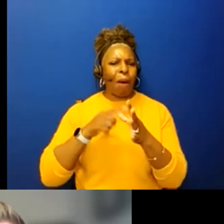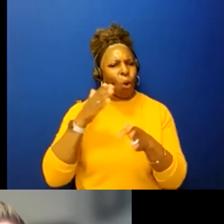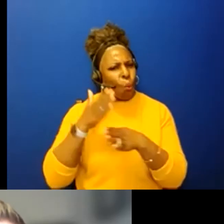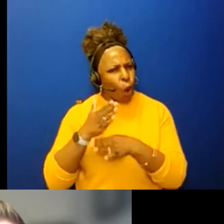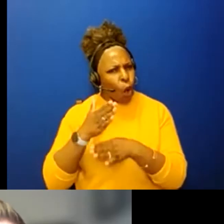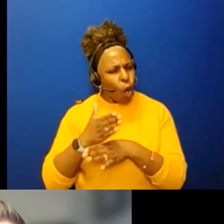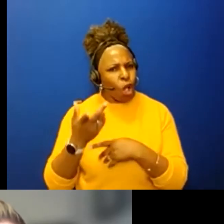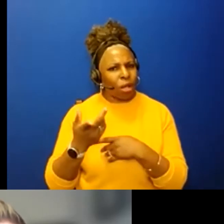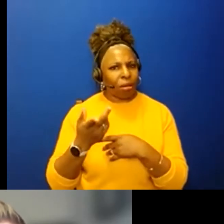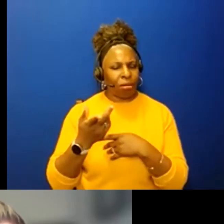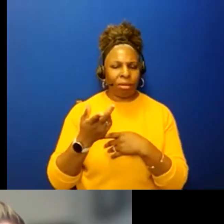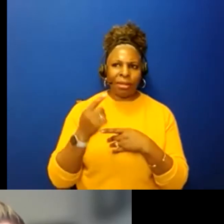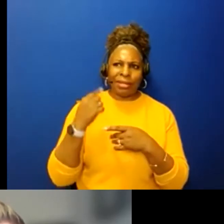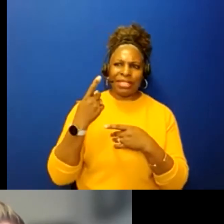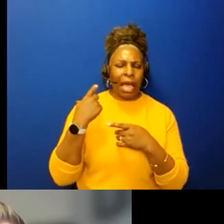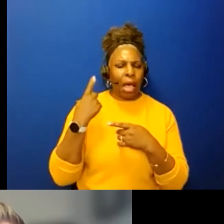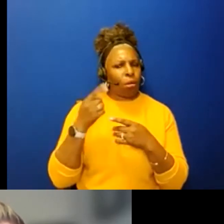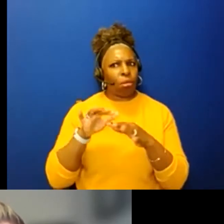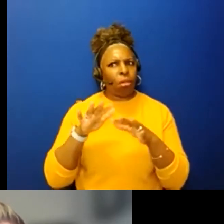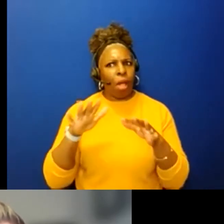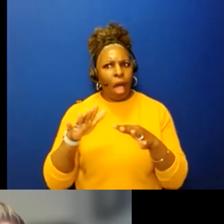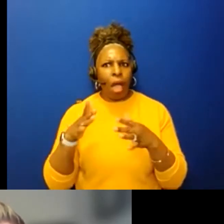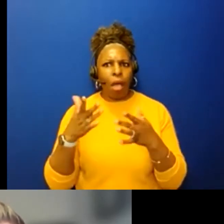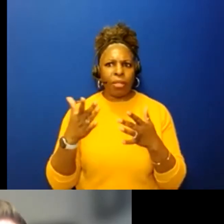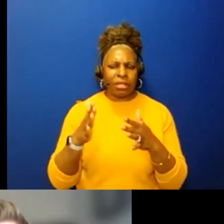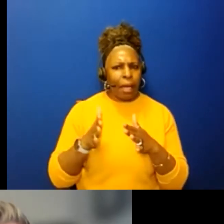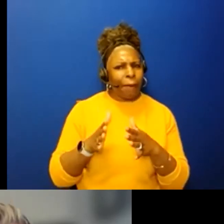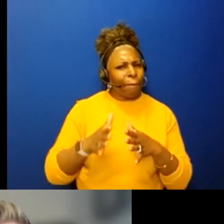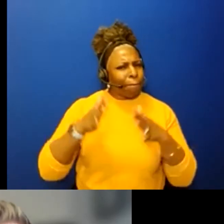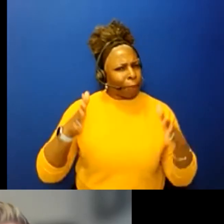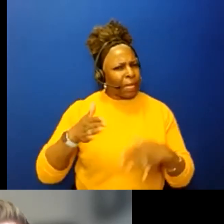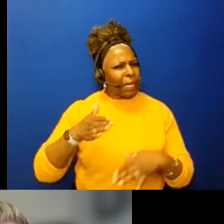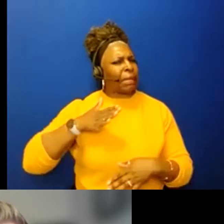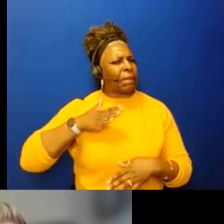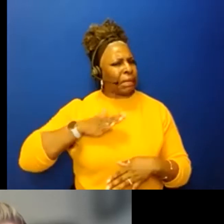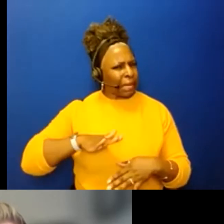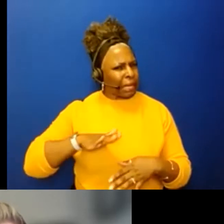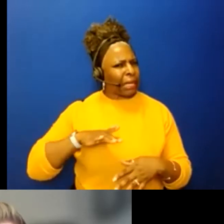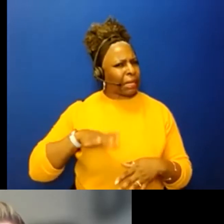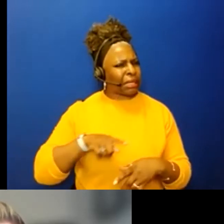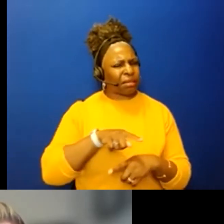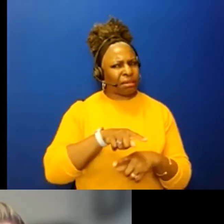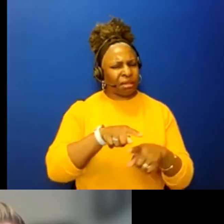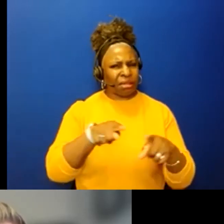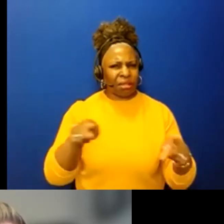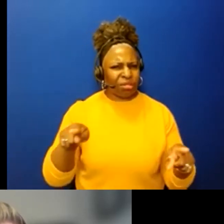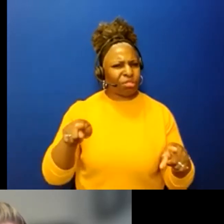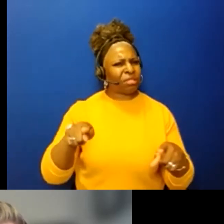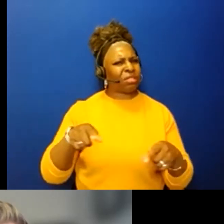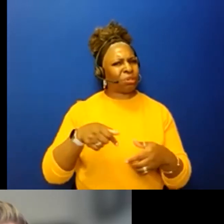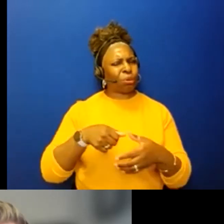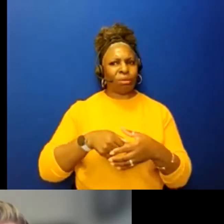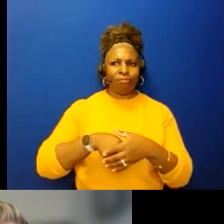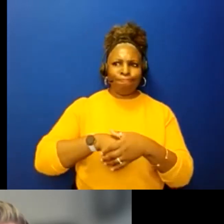a real ongoing big need to keep going, to keep moving forward, and to